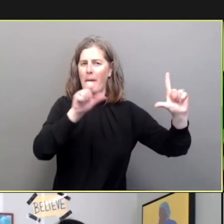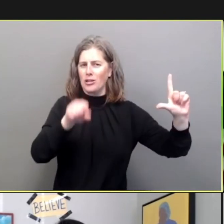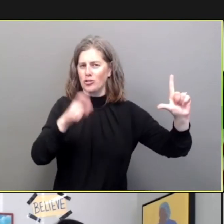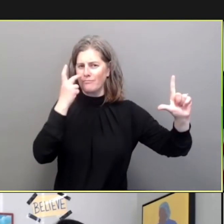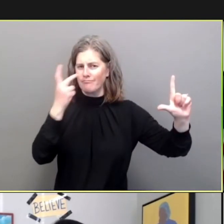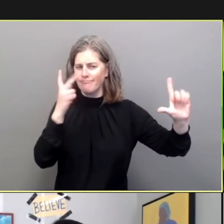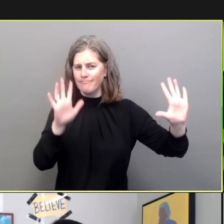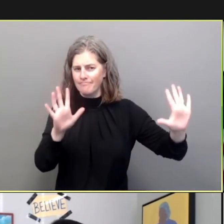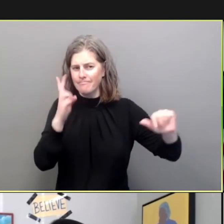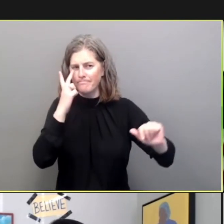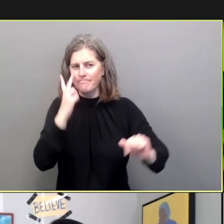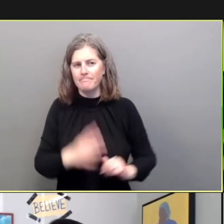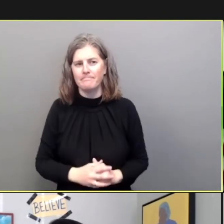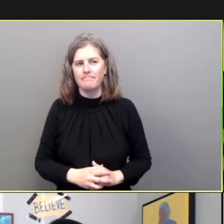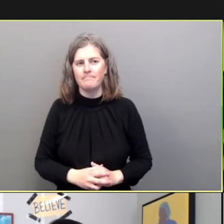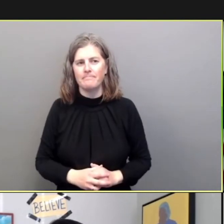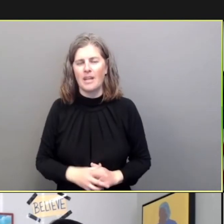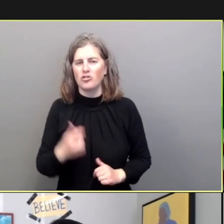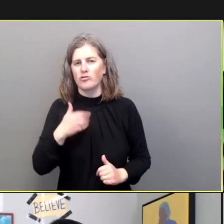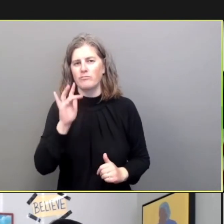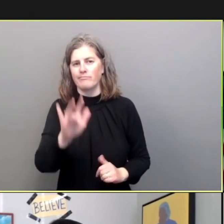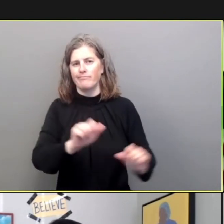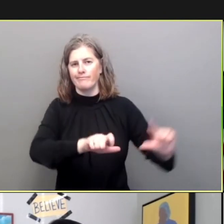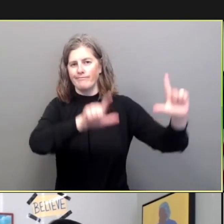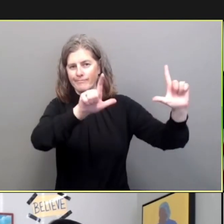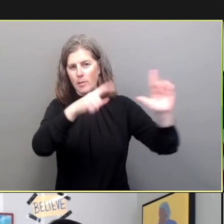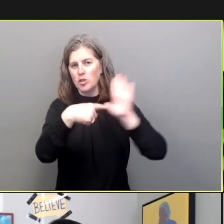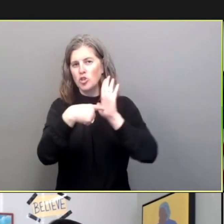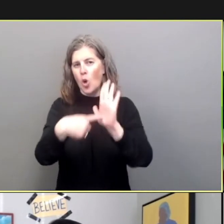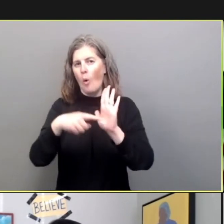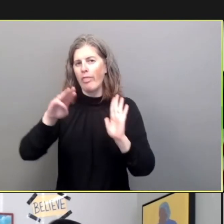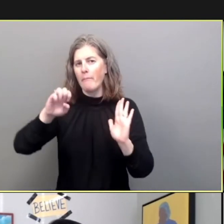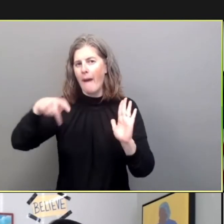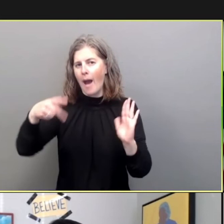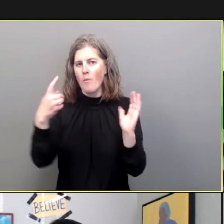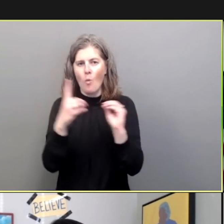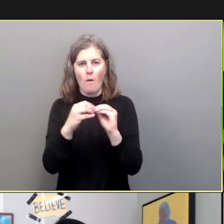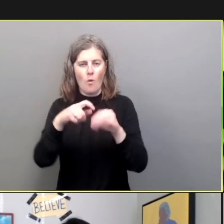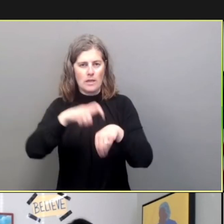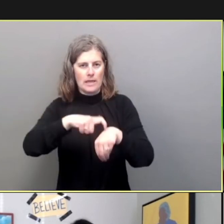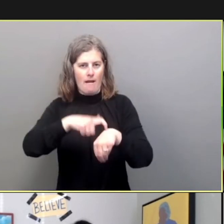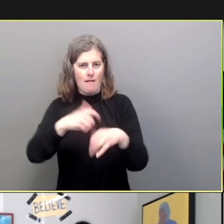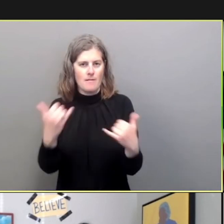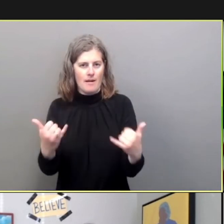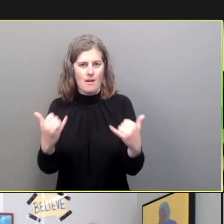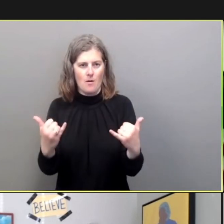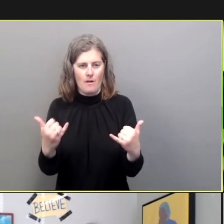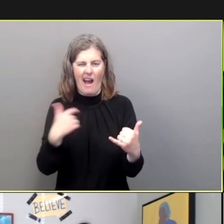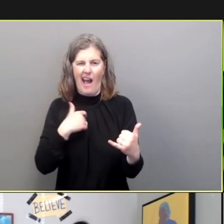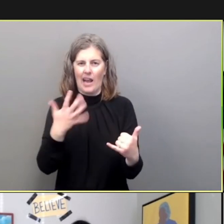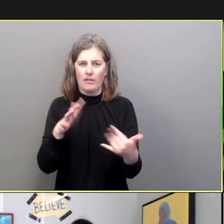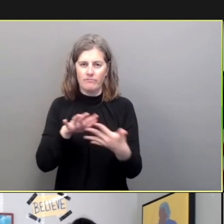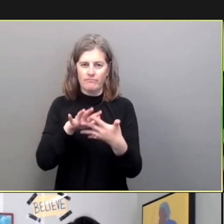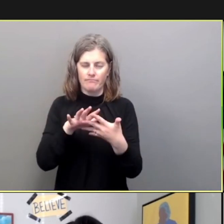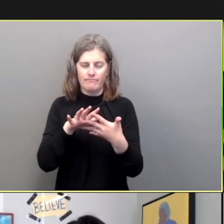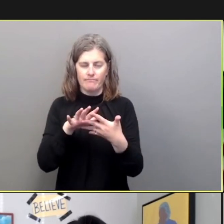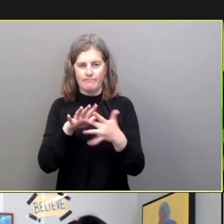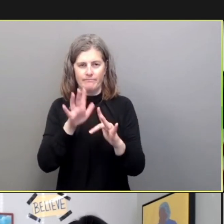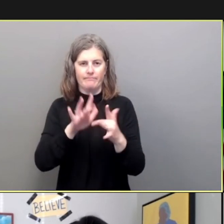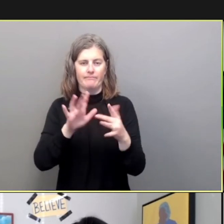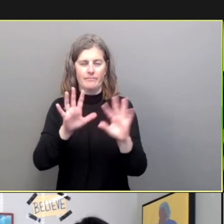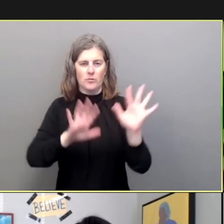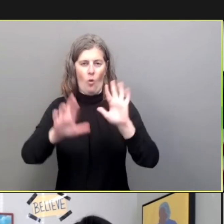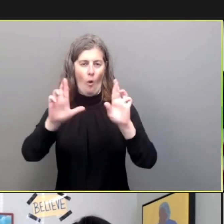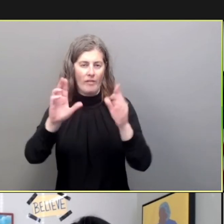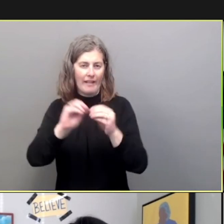just done it. Let me just show that map one more time because that kind of clarifies it. Of